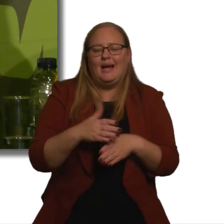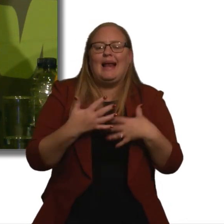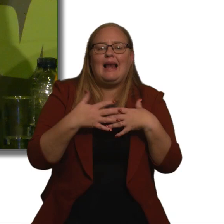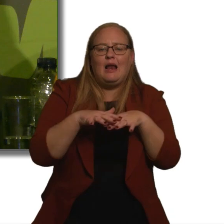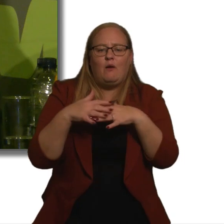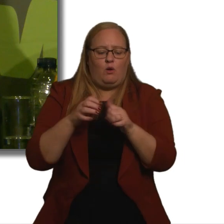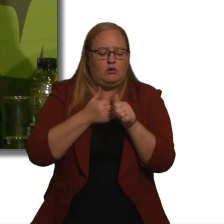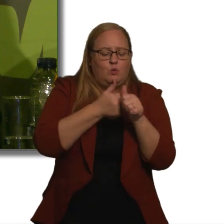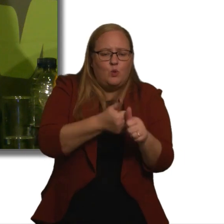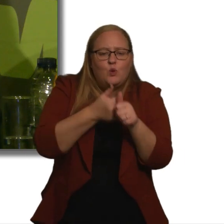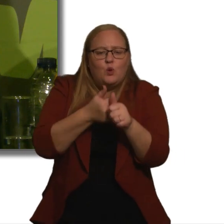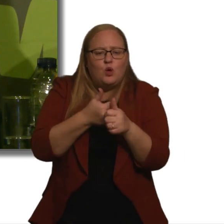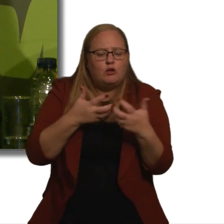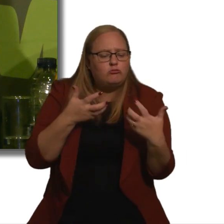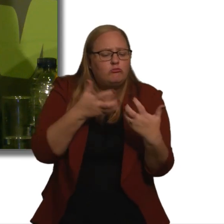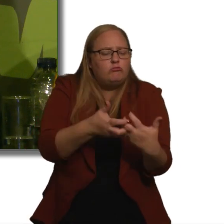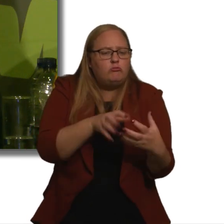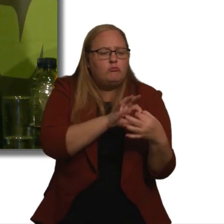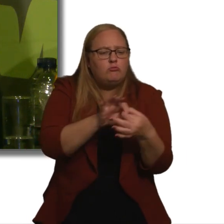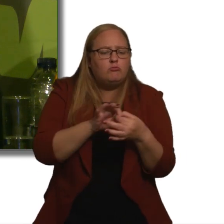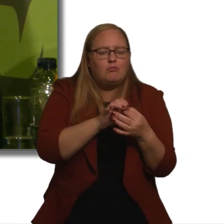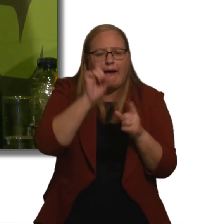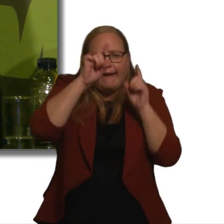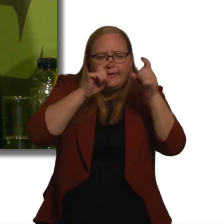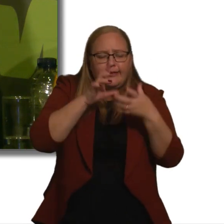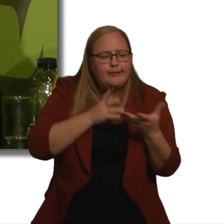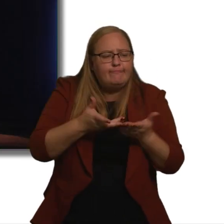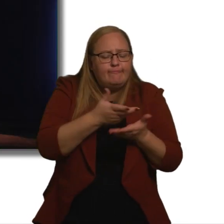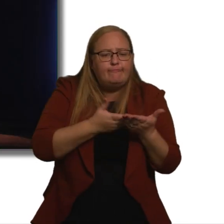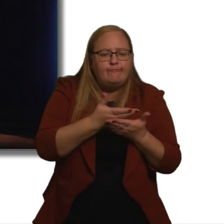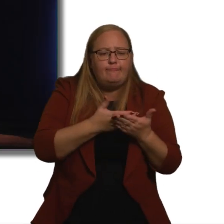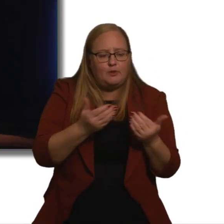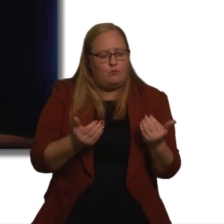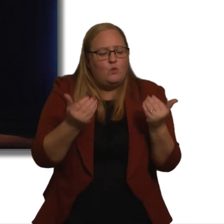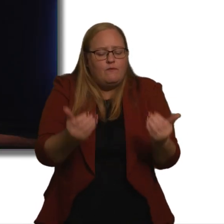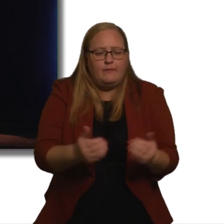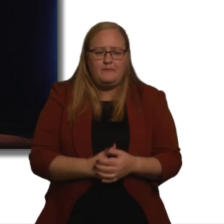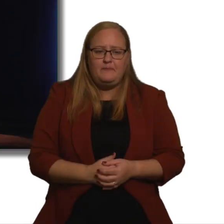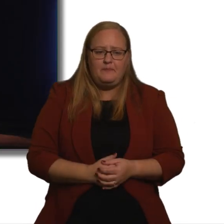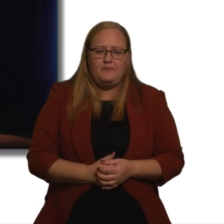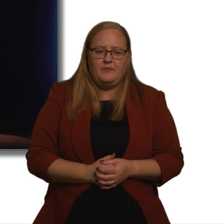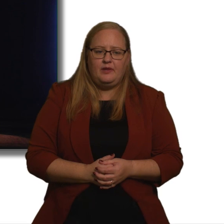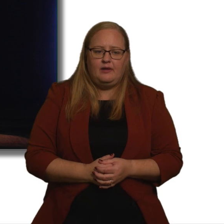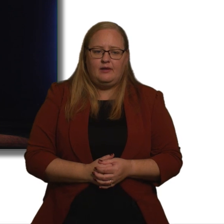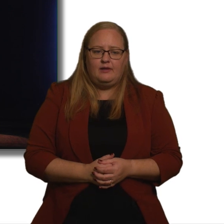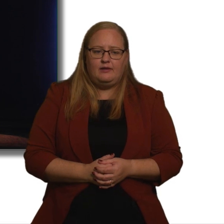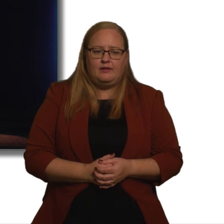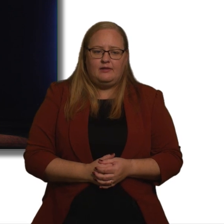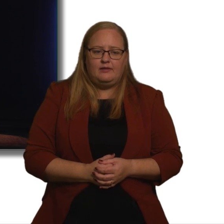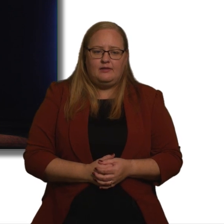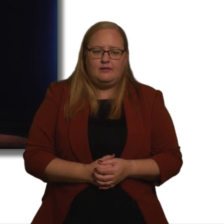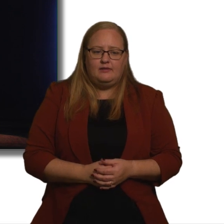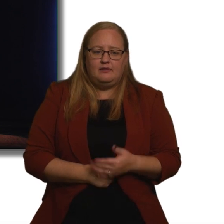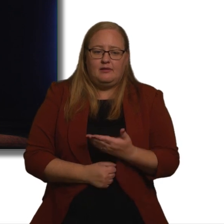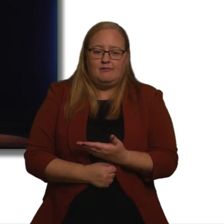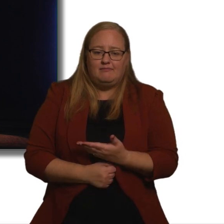other, to generate ideas and to move our society forward. So I'm sure there's... I don't know what to